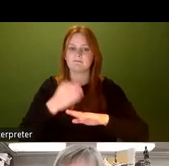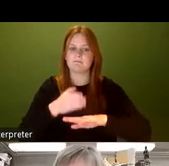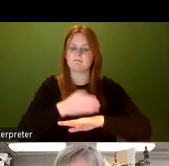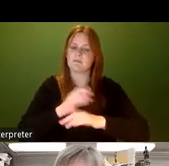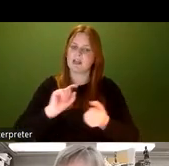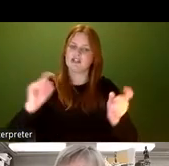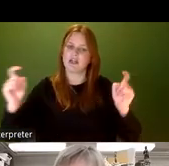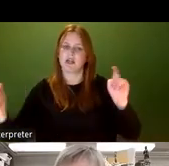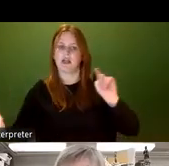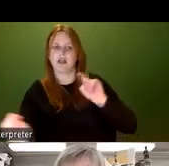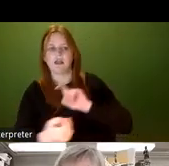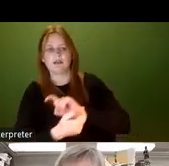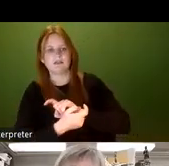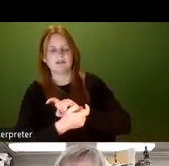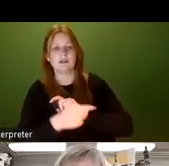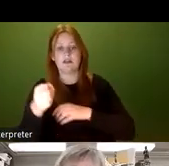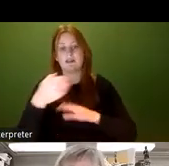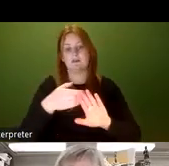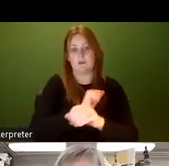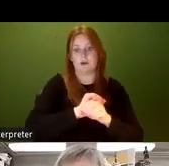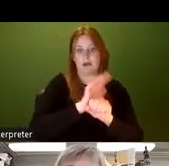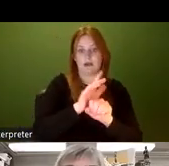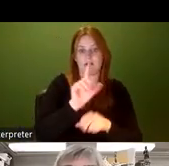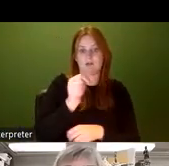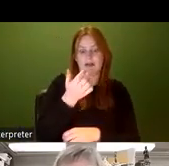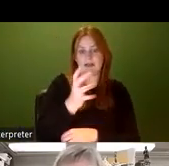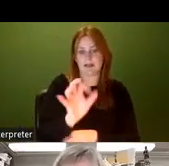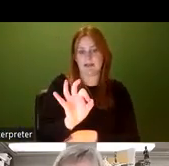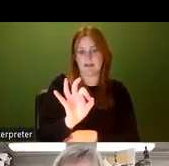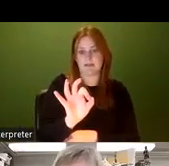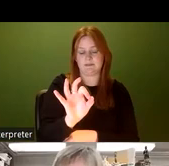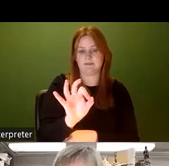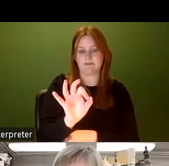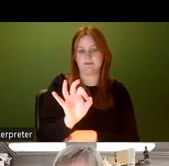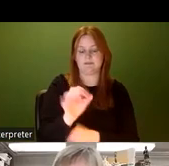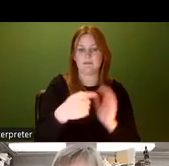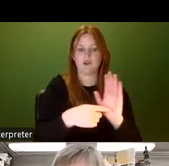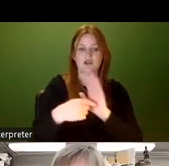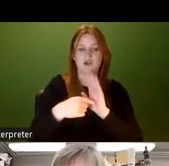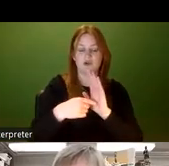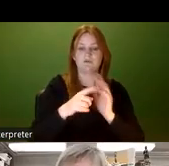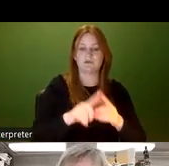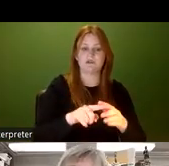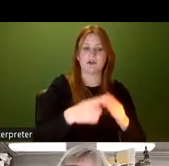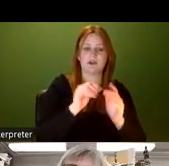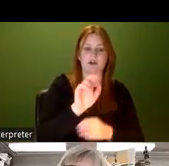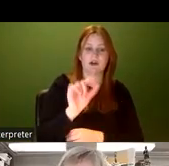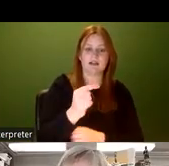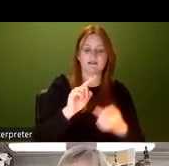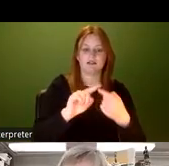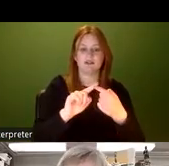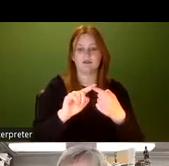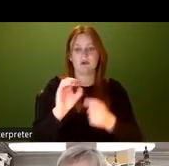of this is actually pre-pandemic, 2019. The show is up from August until October.